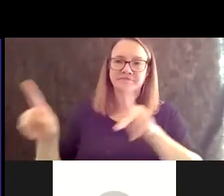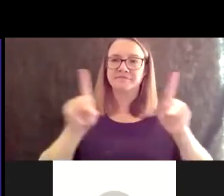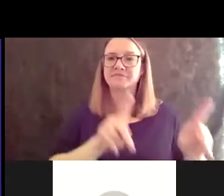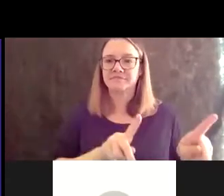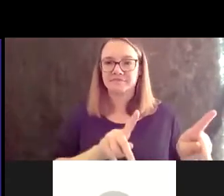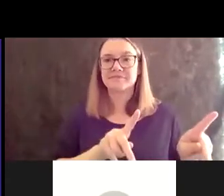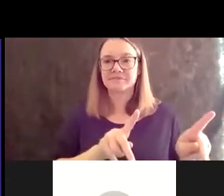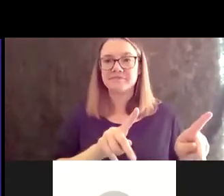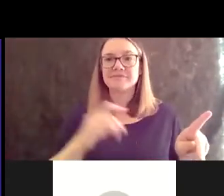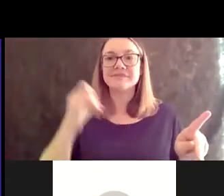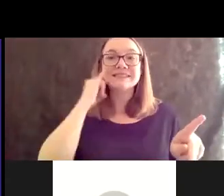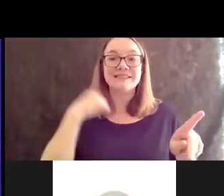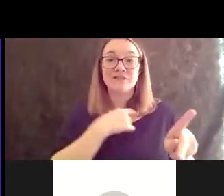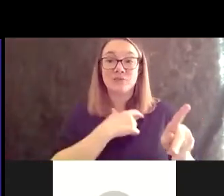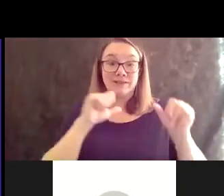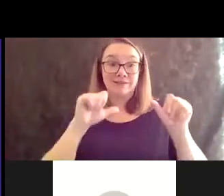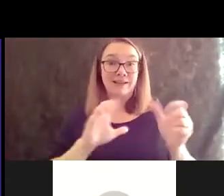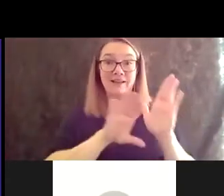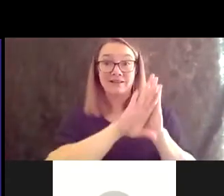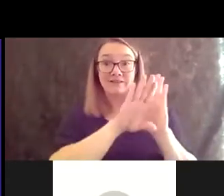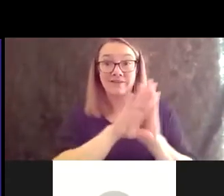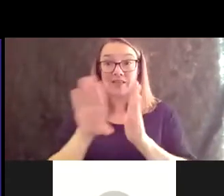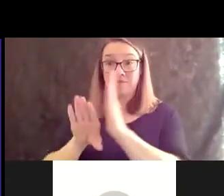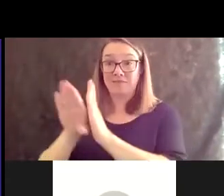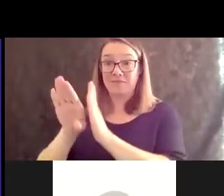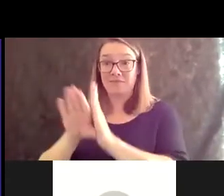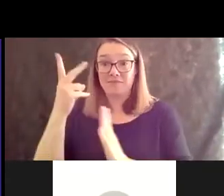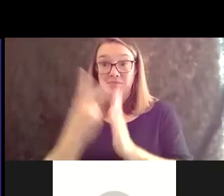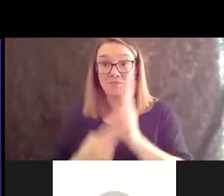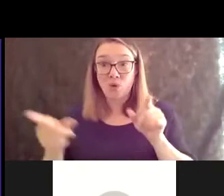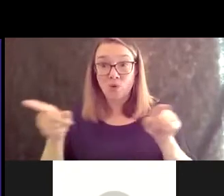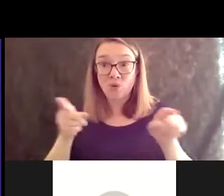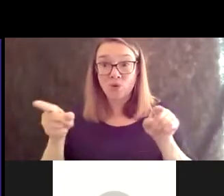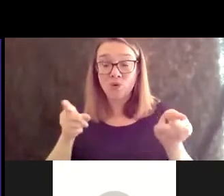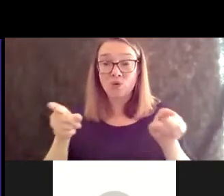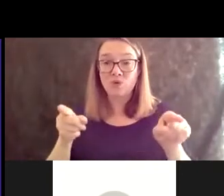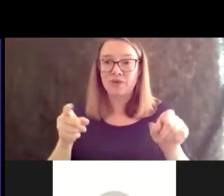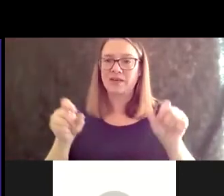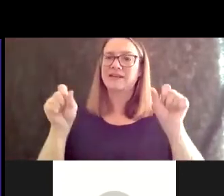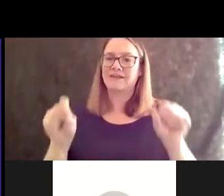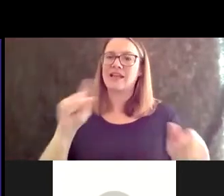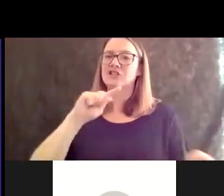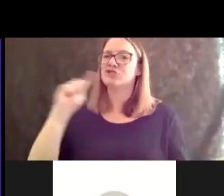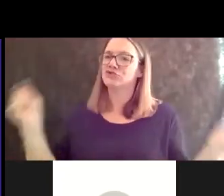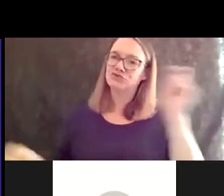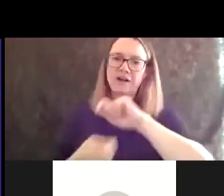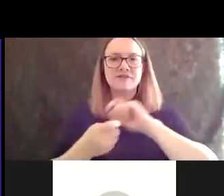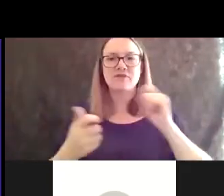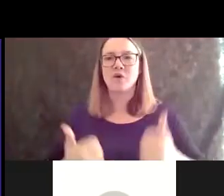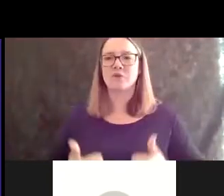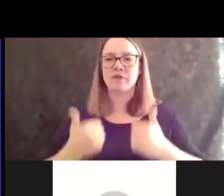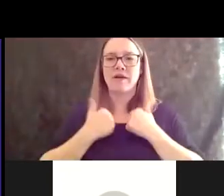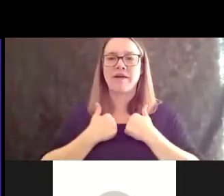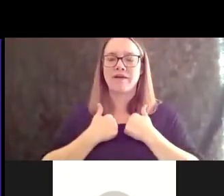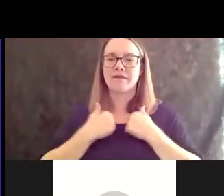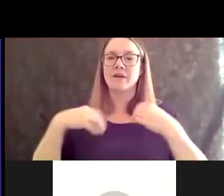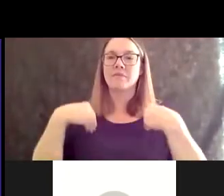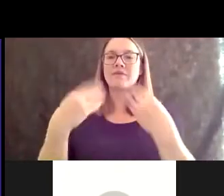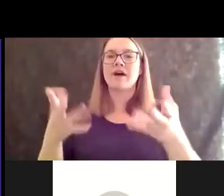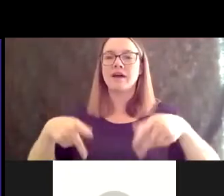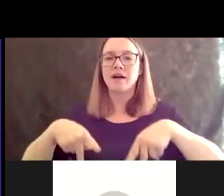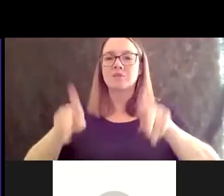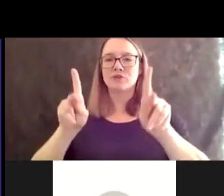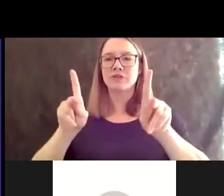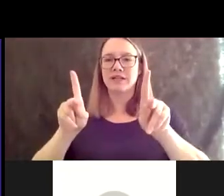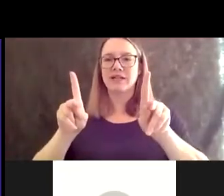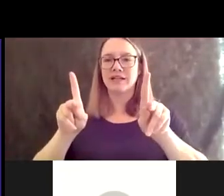of these skills, it could transform our lives and provide so much opportunities